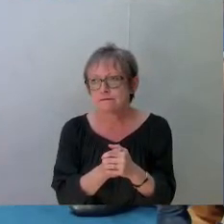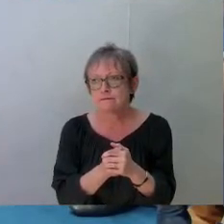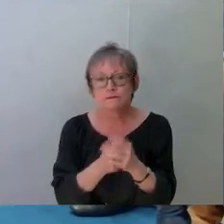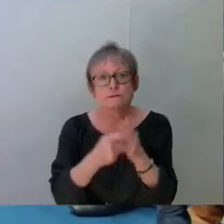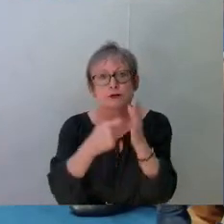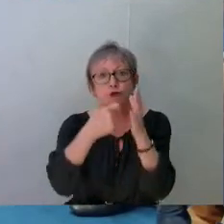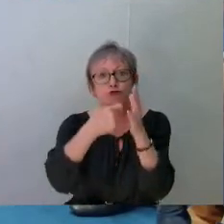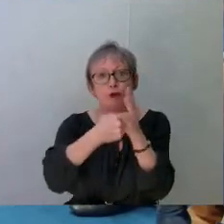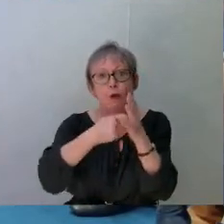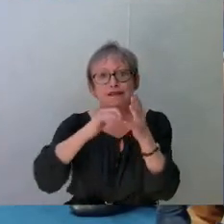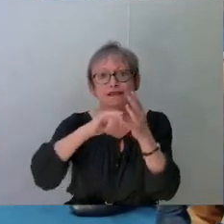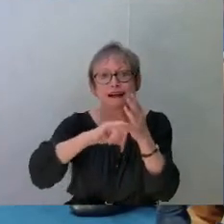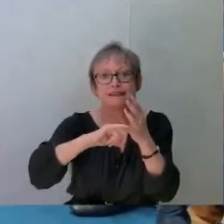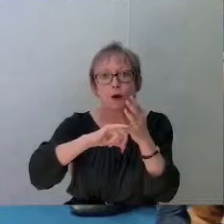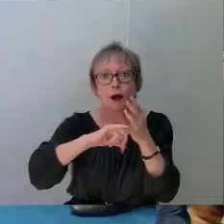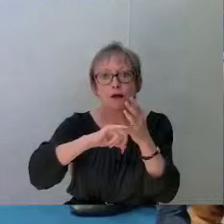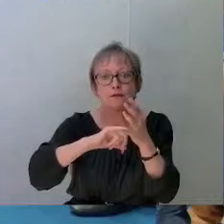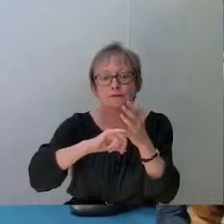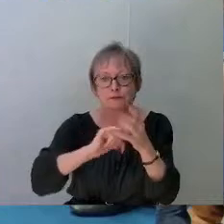Rio Sakazawa.